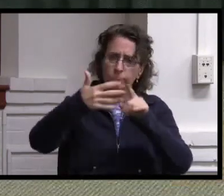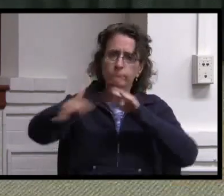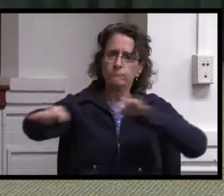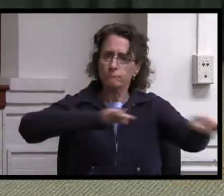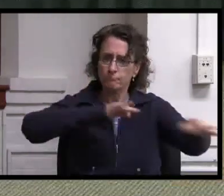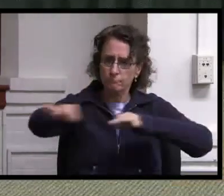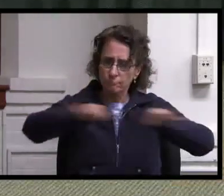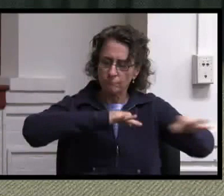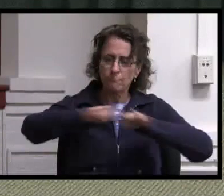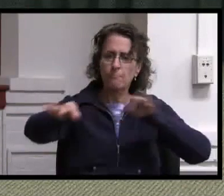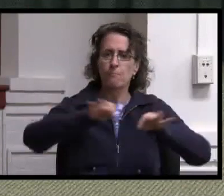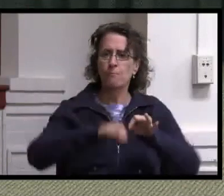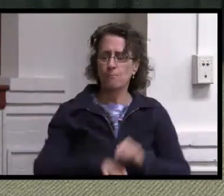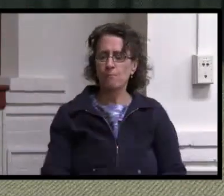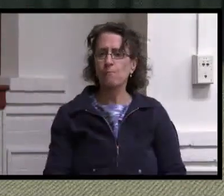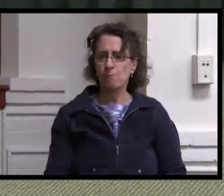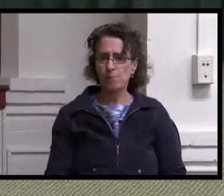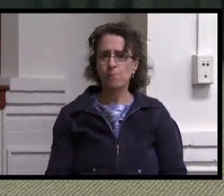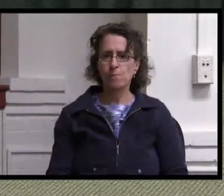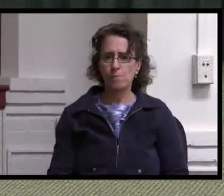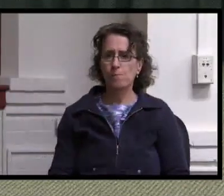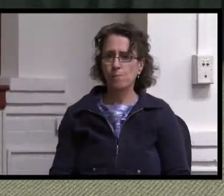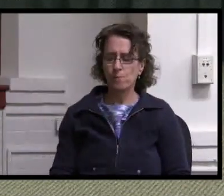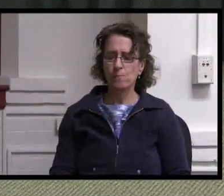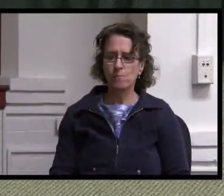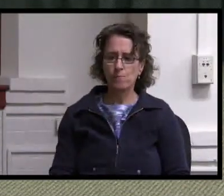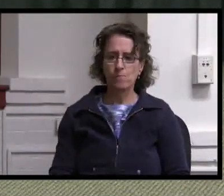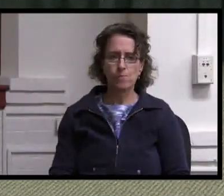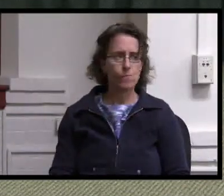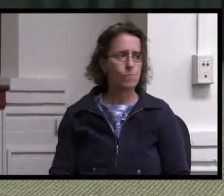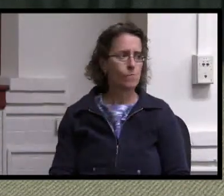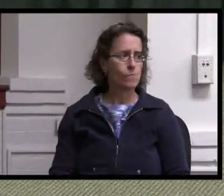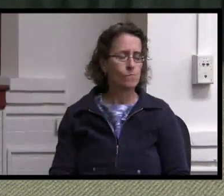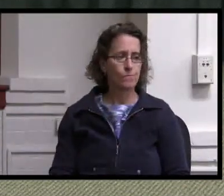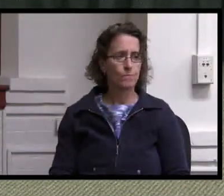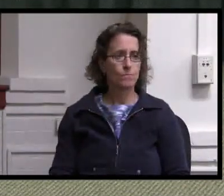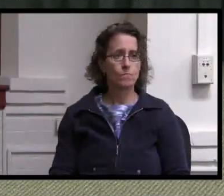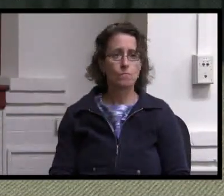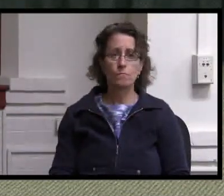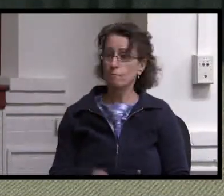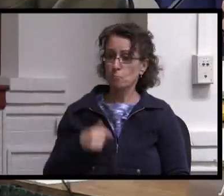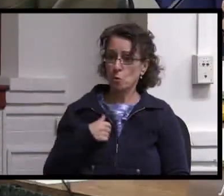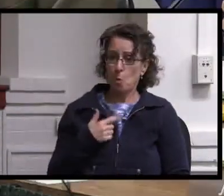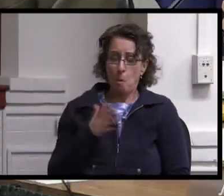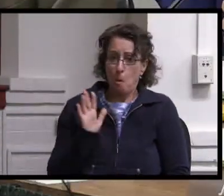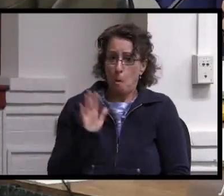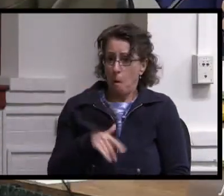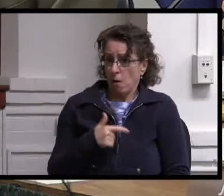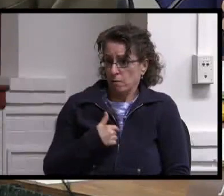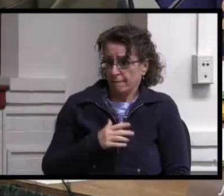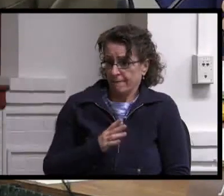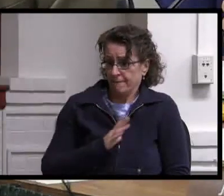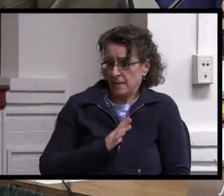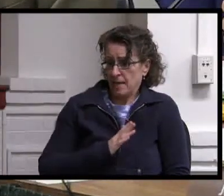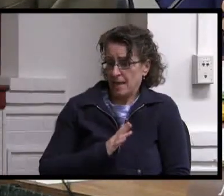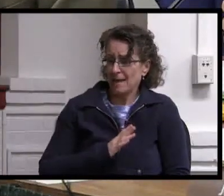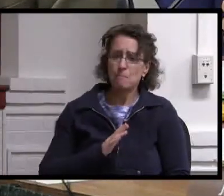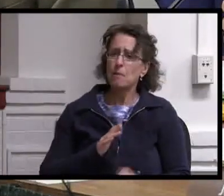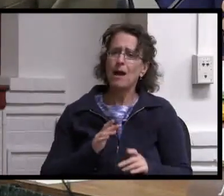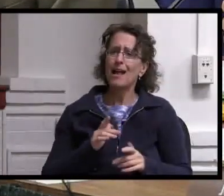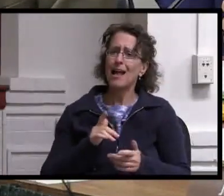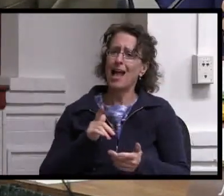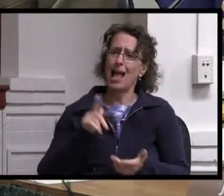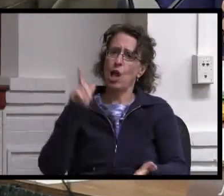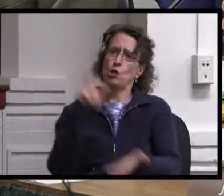I mean, one of the things, I mean, I'm not against doing that. I think, though, it shouldn't be a press story.